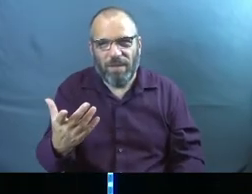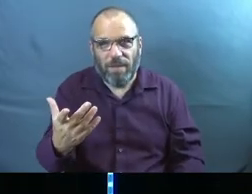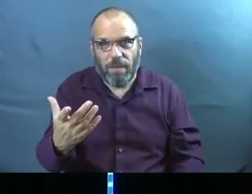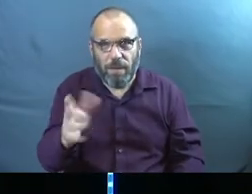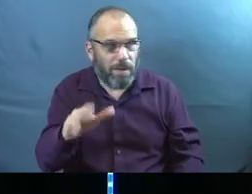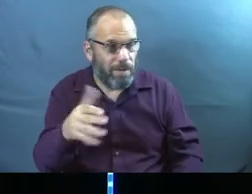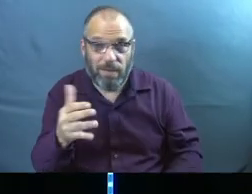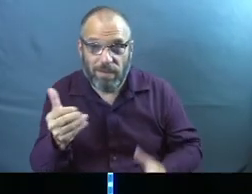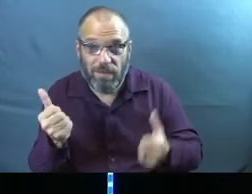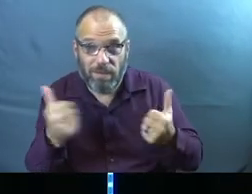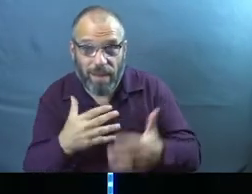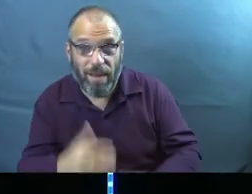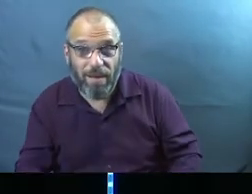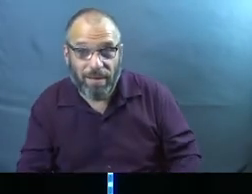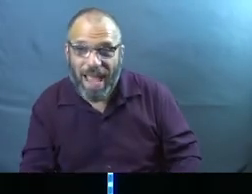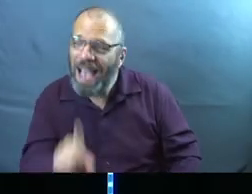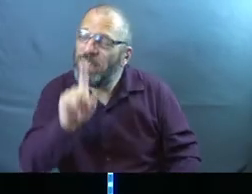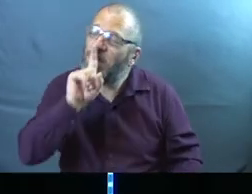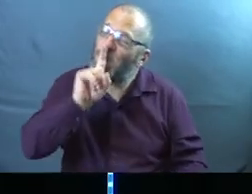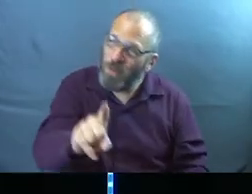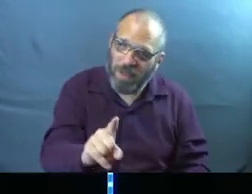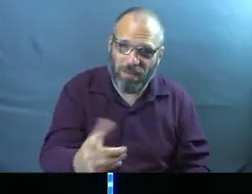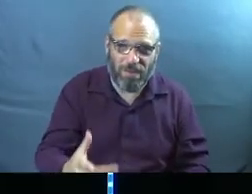Scared yet? It's got to be real.